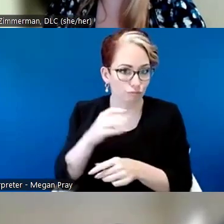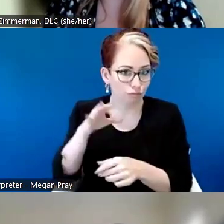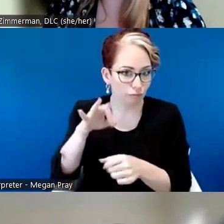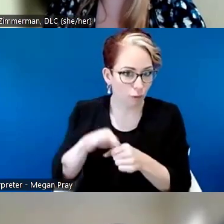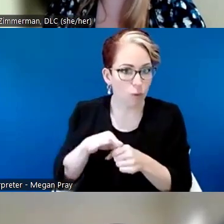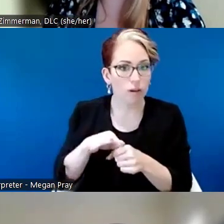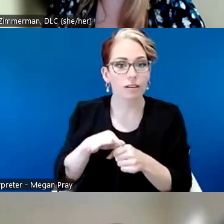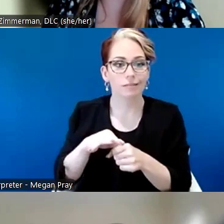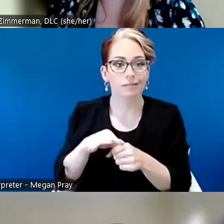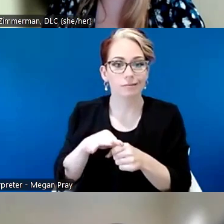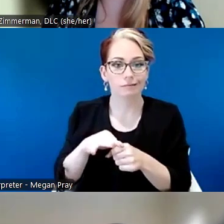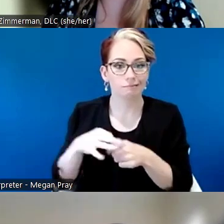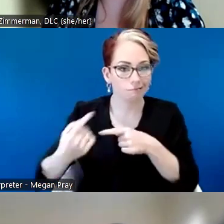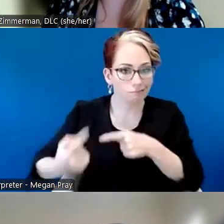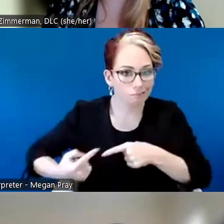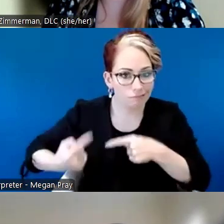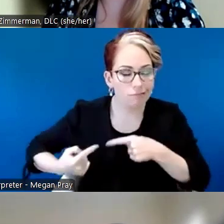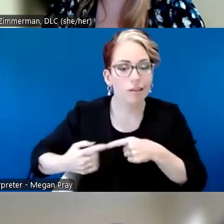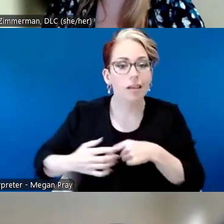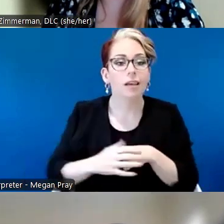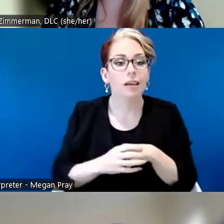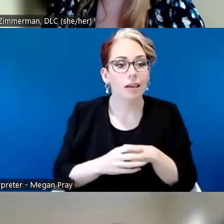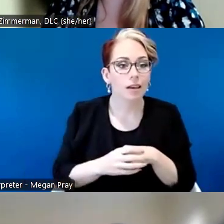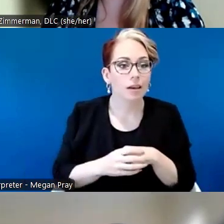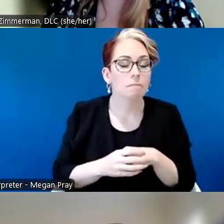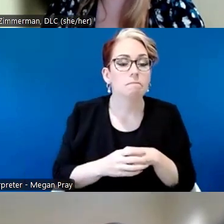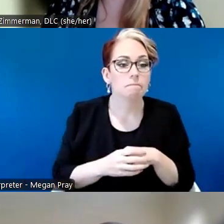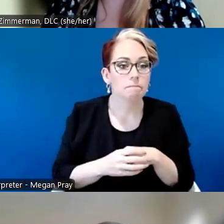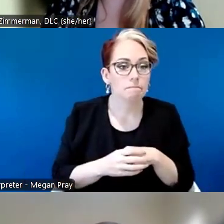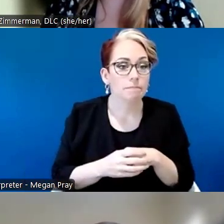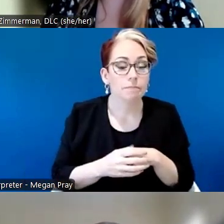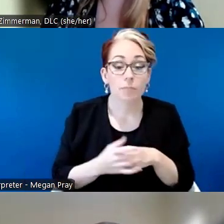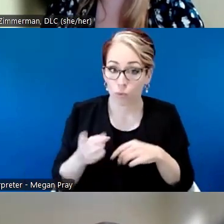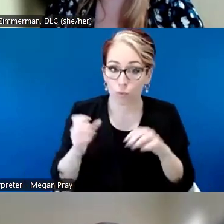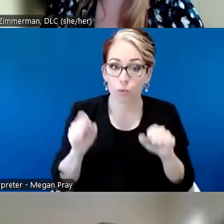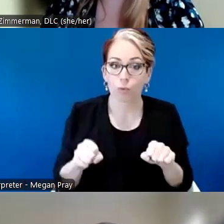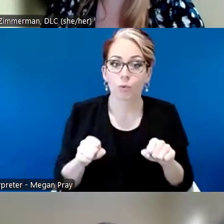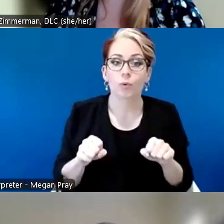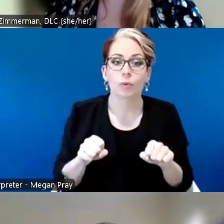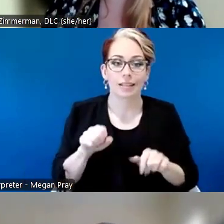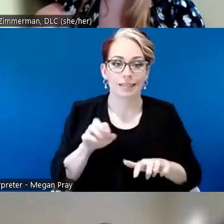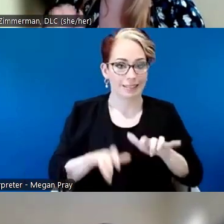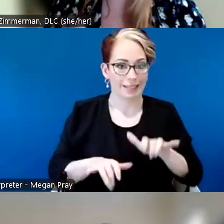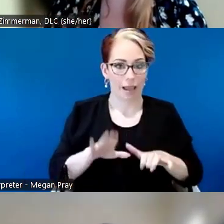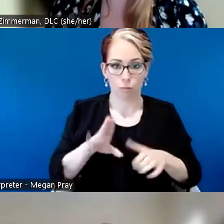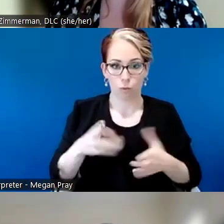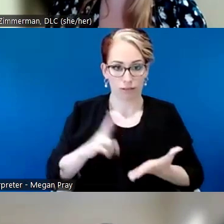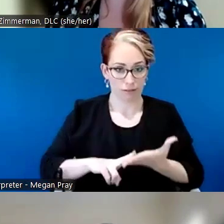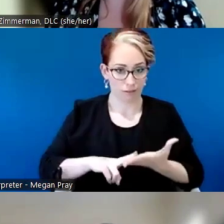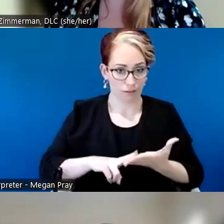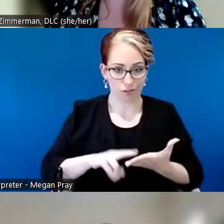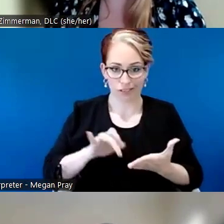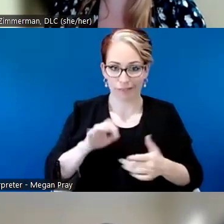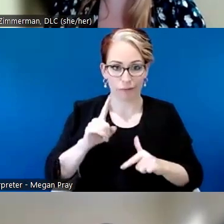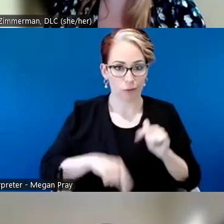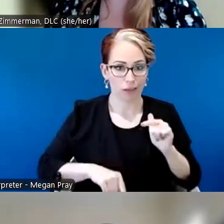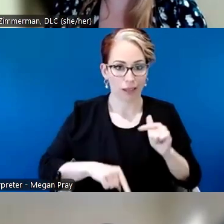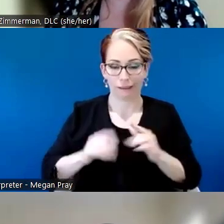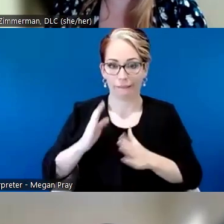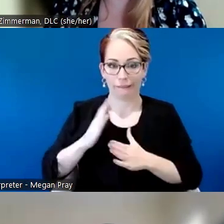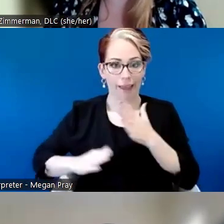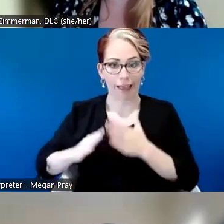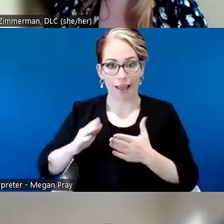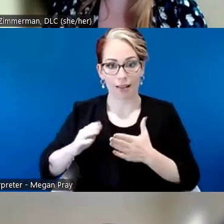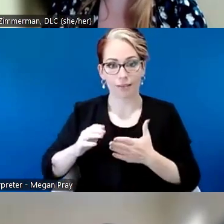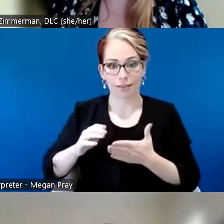when you apply, you can also, like Tatum had said, typewrite your signature if you can't independently sign it with a pen